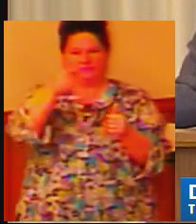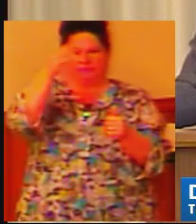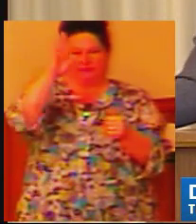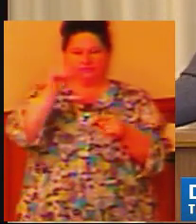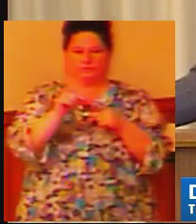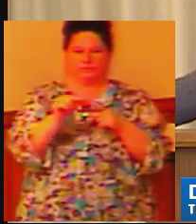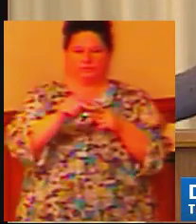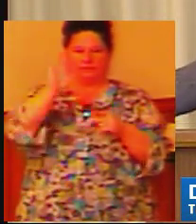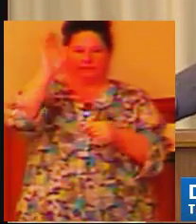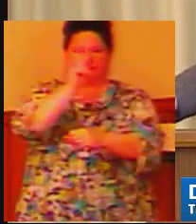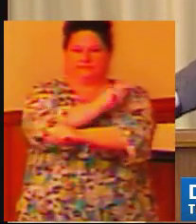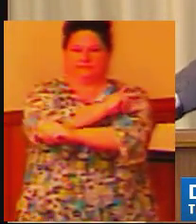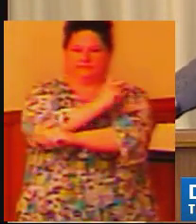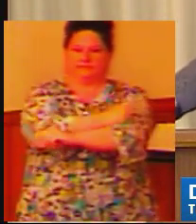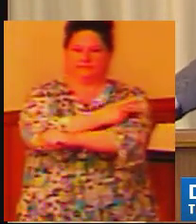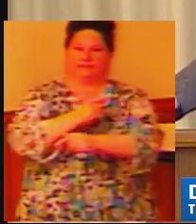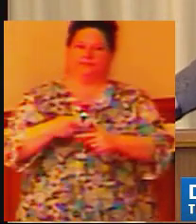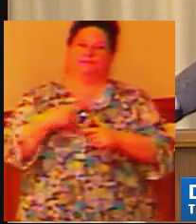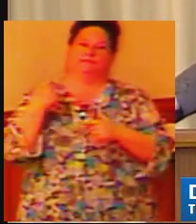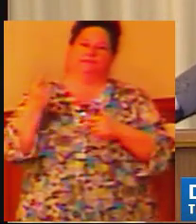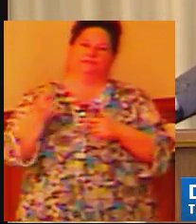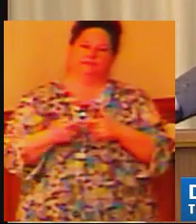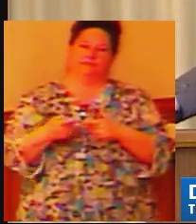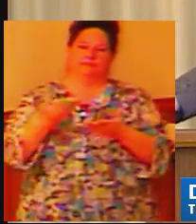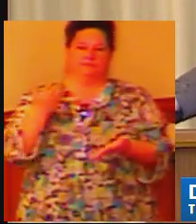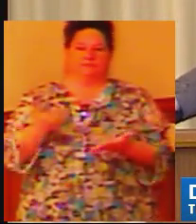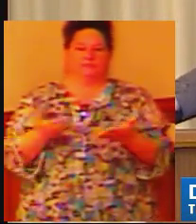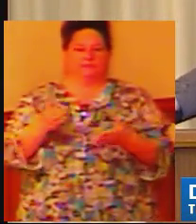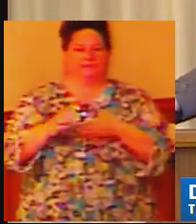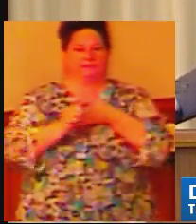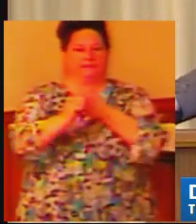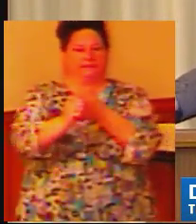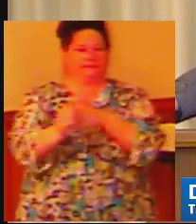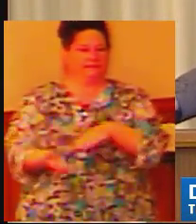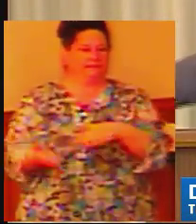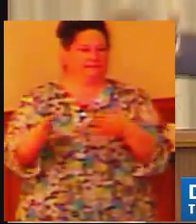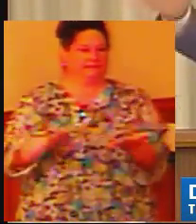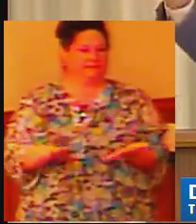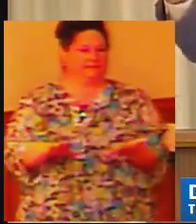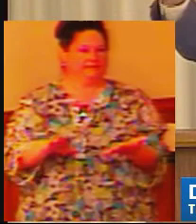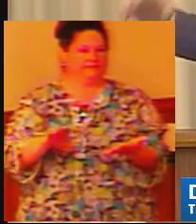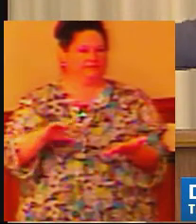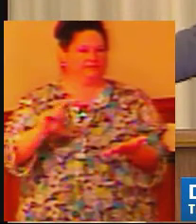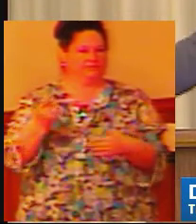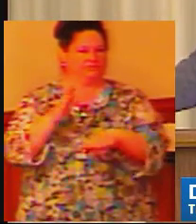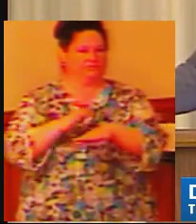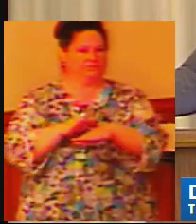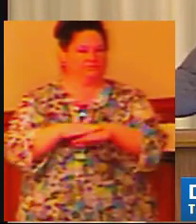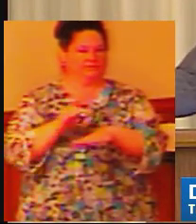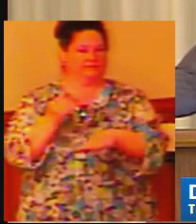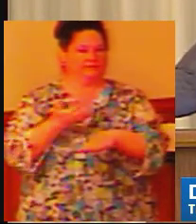is and his power, then it will probably lead to death. Just a little warning there.